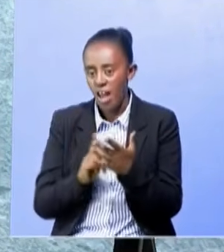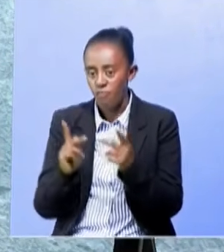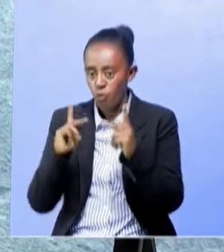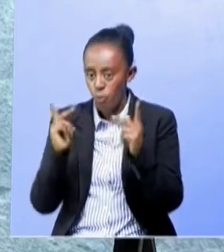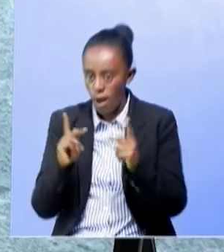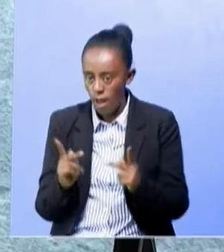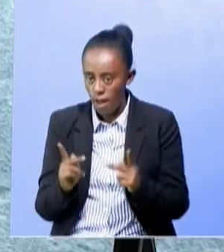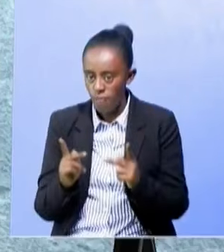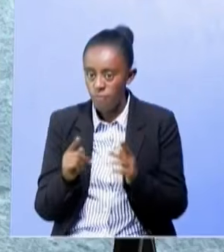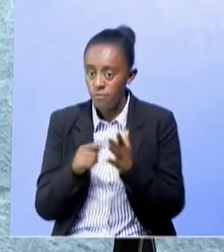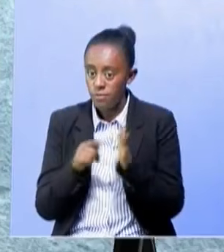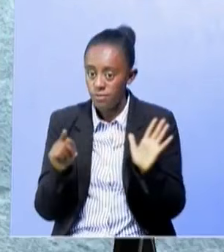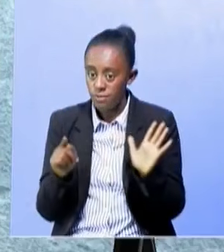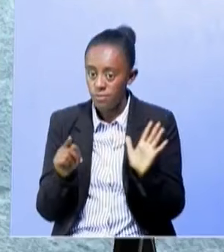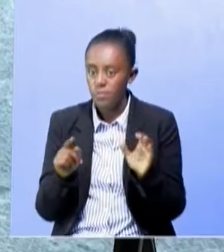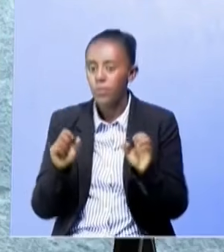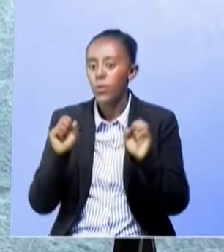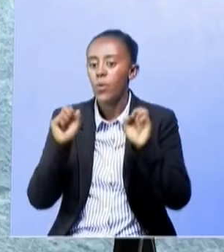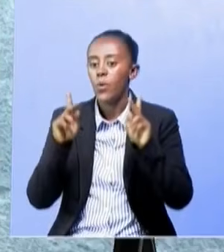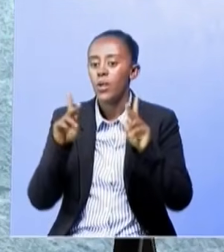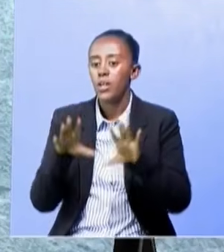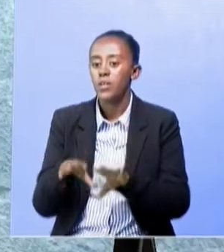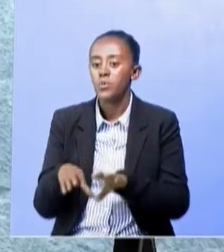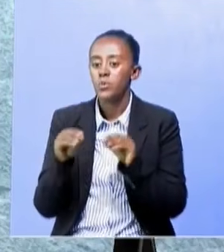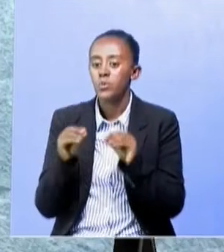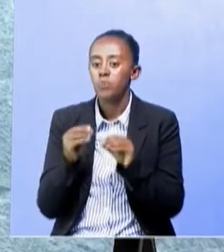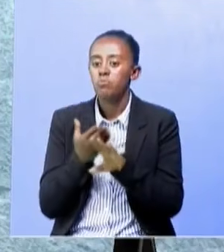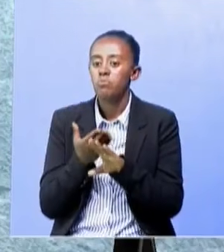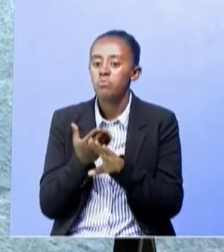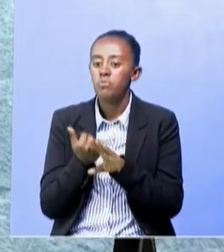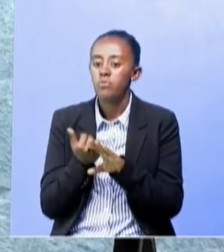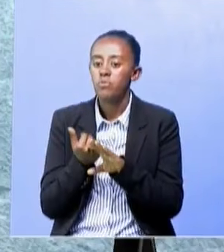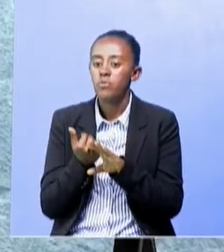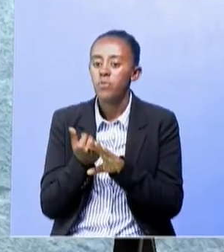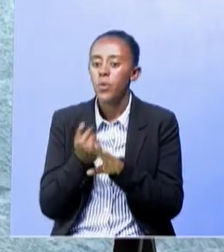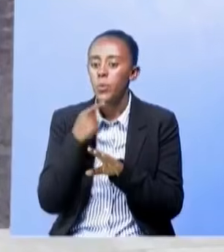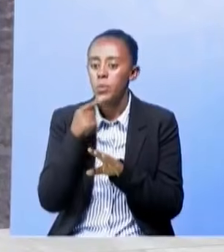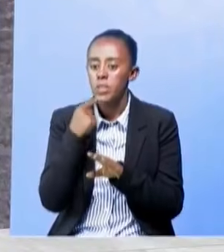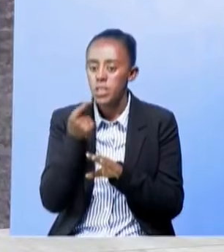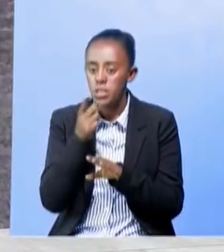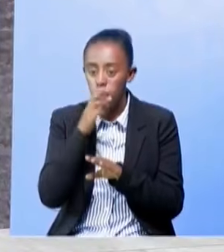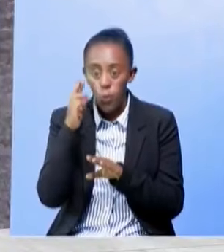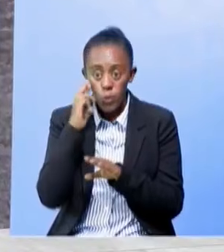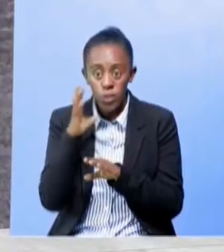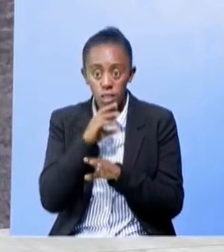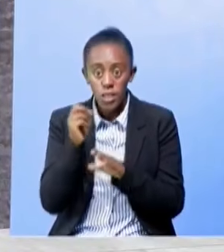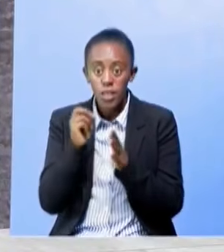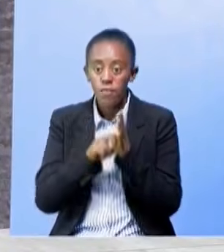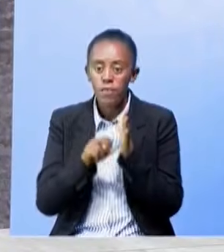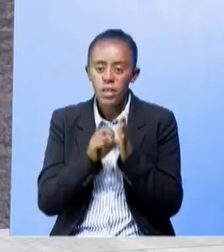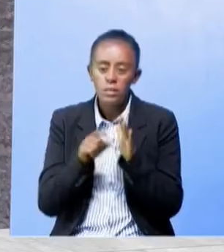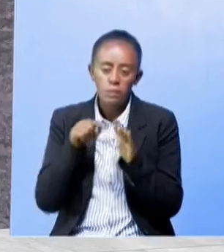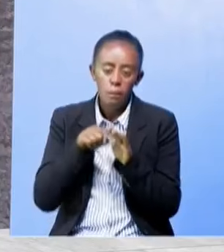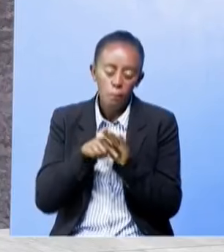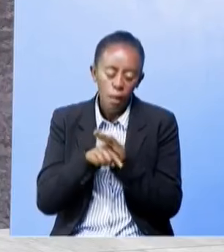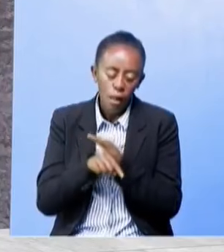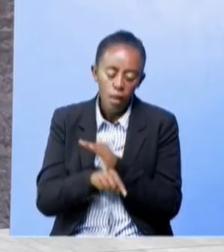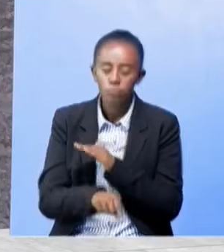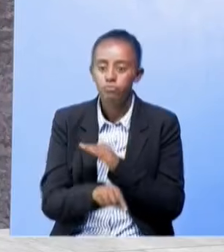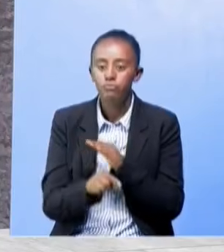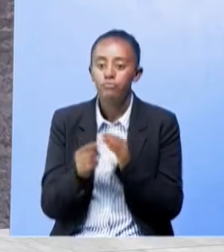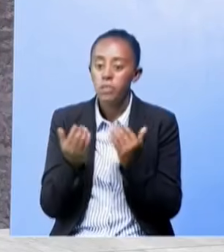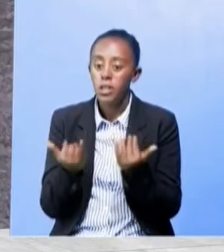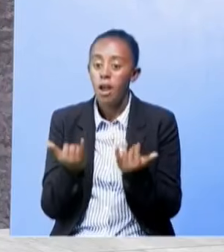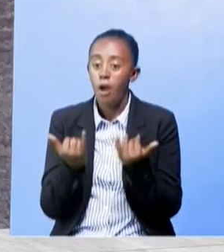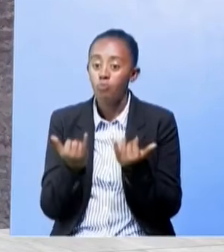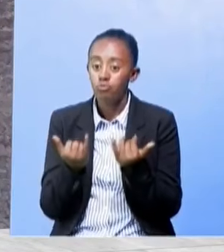Good. Okay, students, before we say something about cause and effect in deeply, now